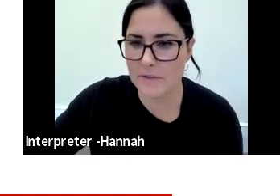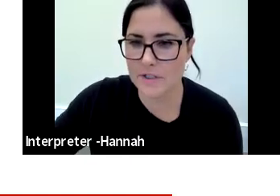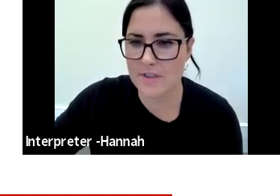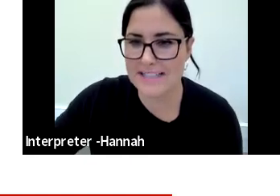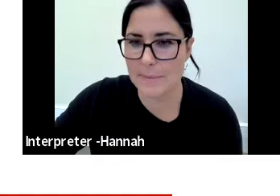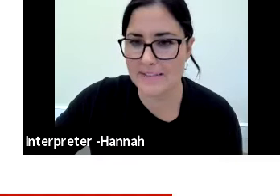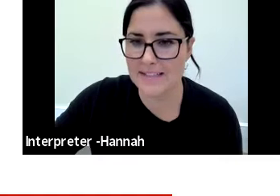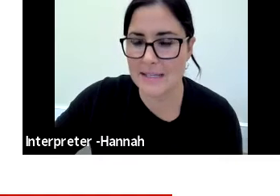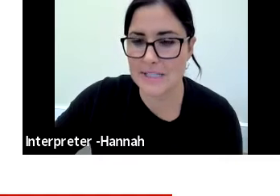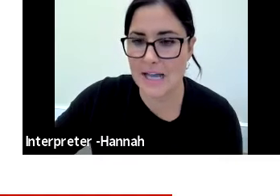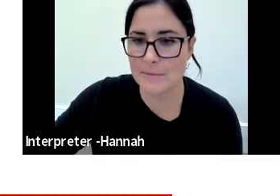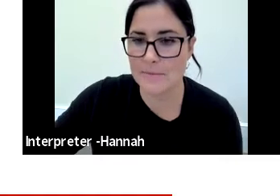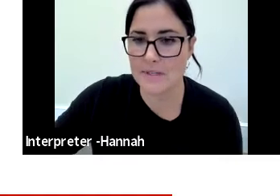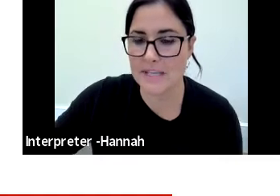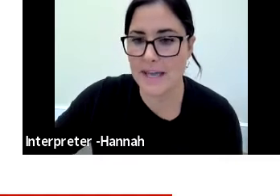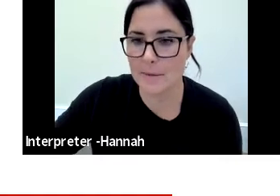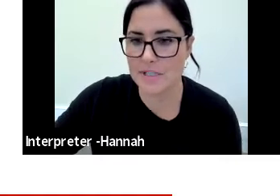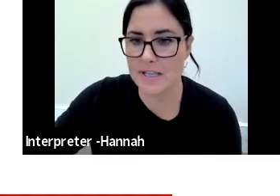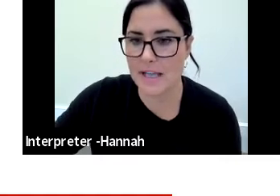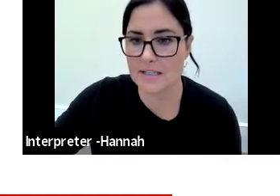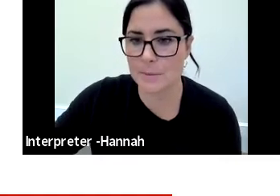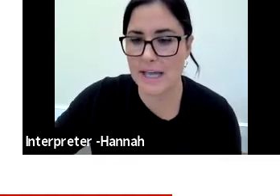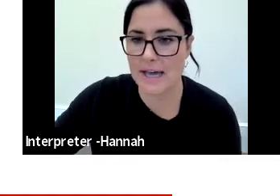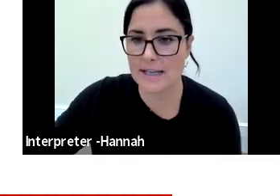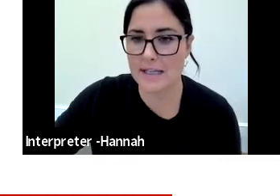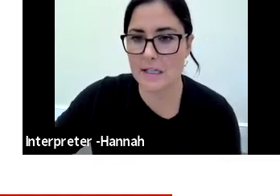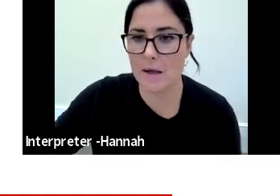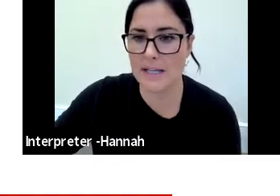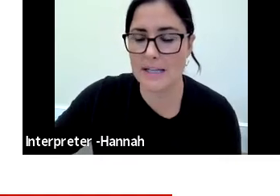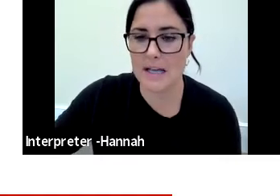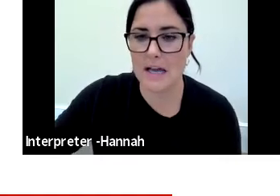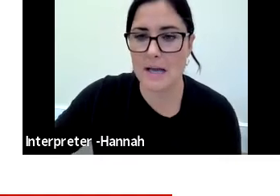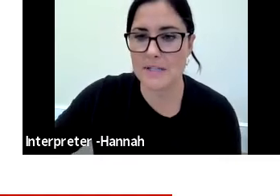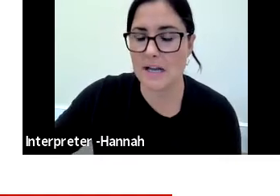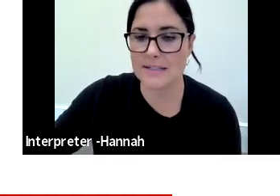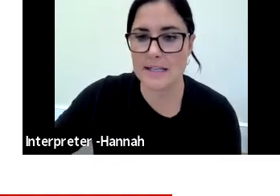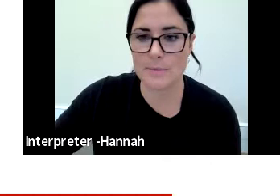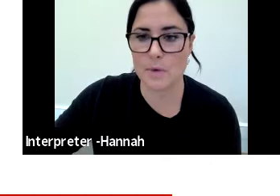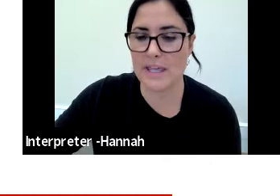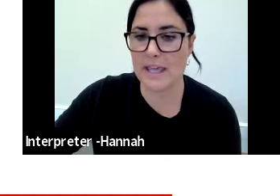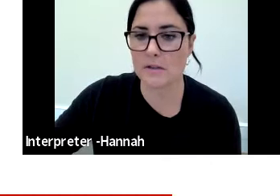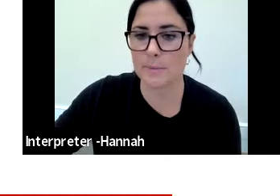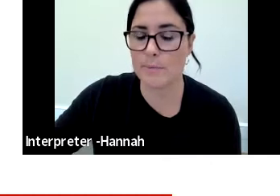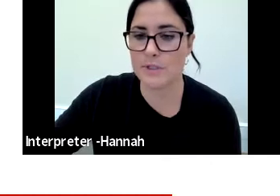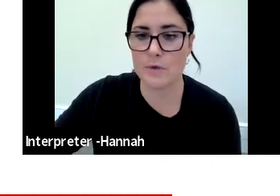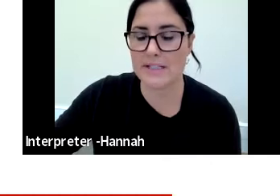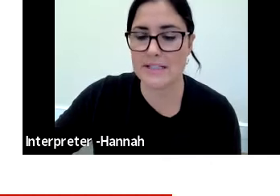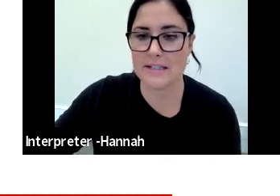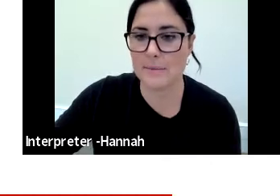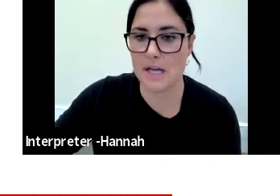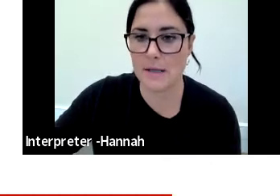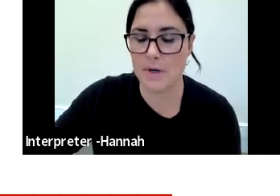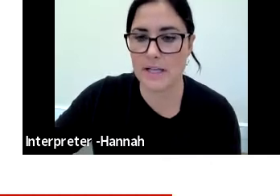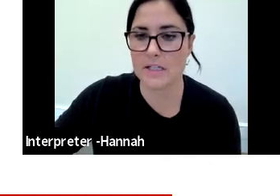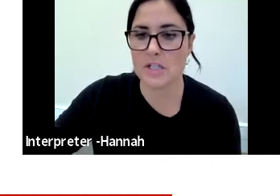And if there's two things happening at the same time, it being captioned and someone adding a comment, that's not accessible. We can't look two places at the